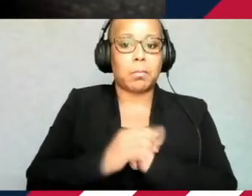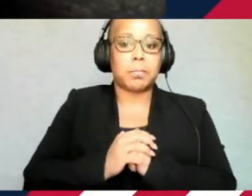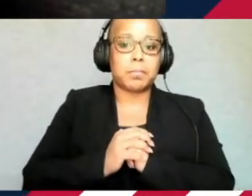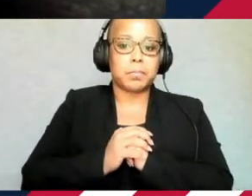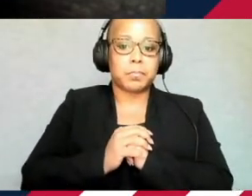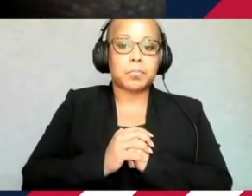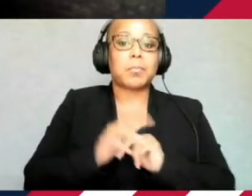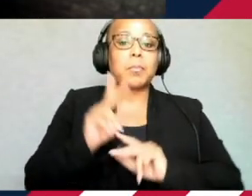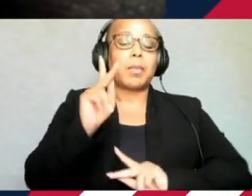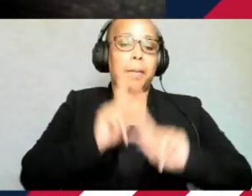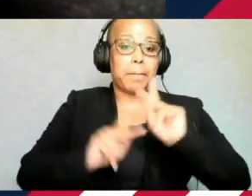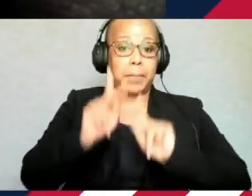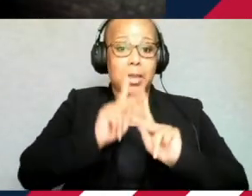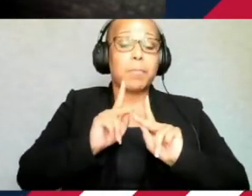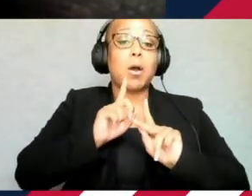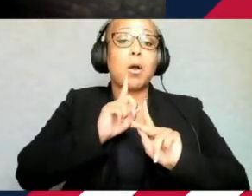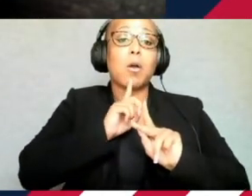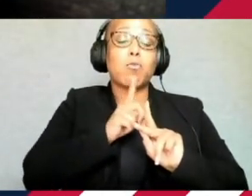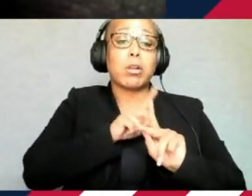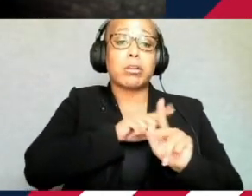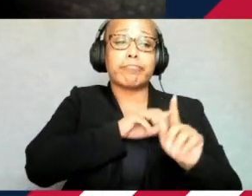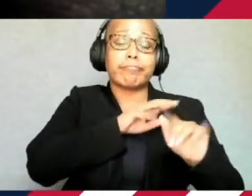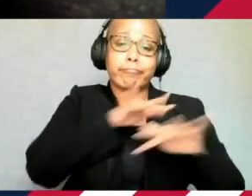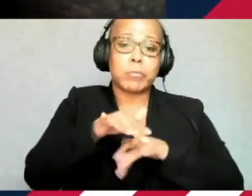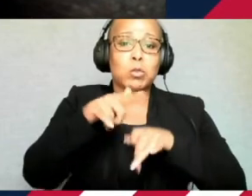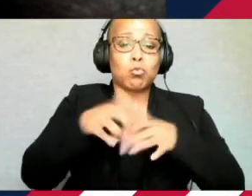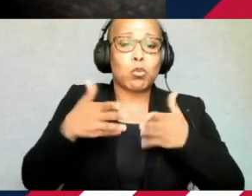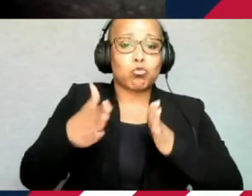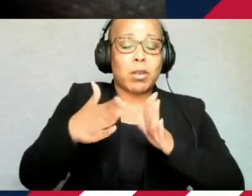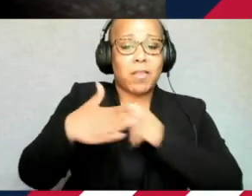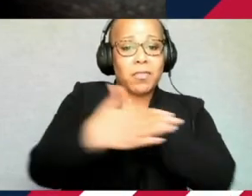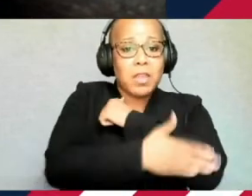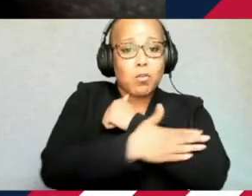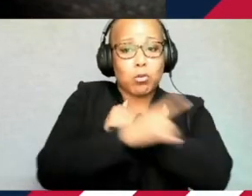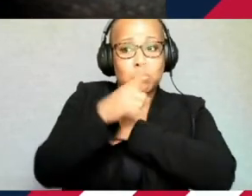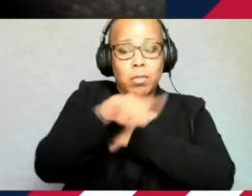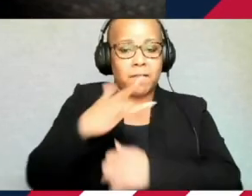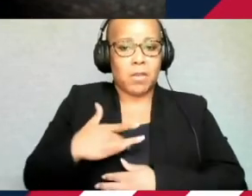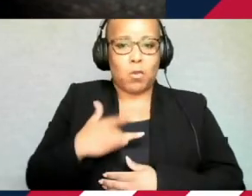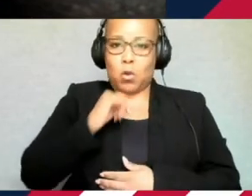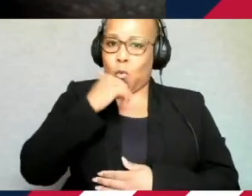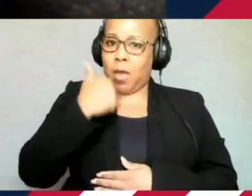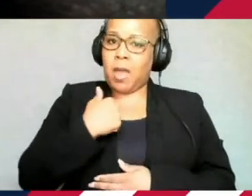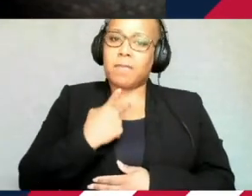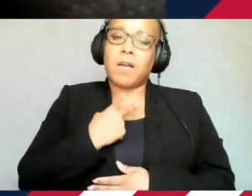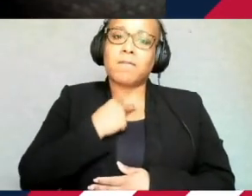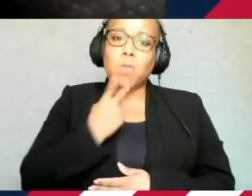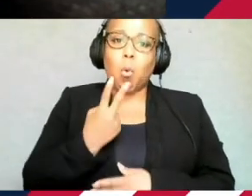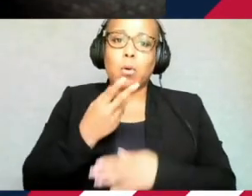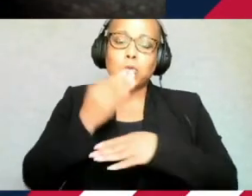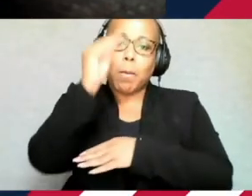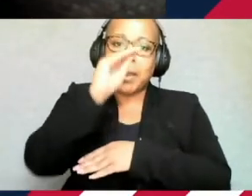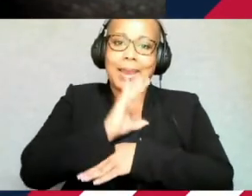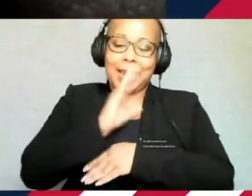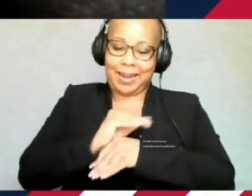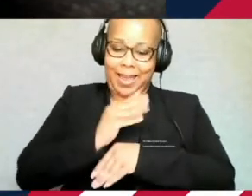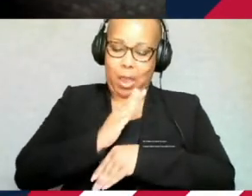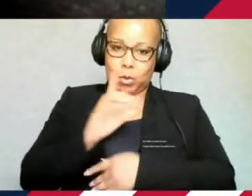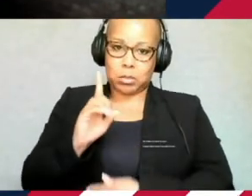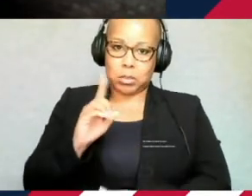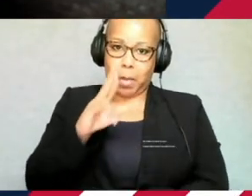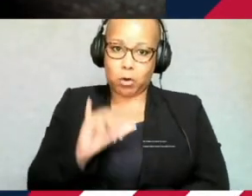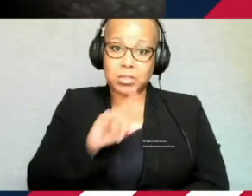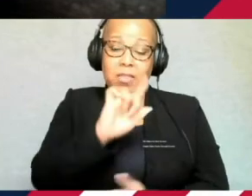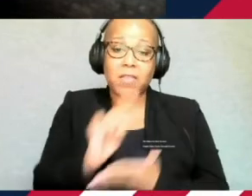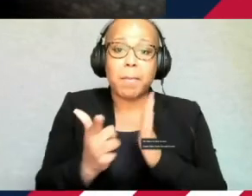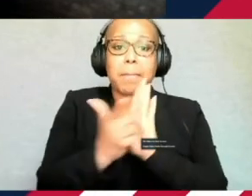People are taking to the streets in this country because they do not believe that they have a voice in our democracy. The DNC has already banned corporate